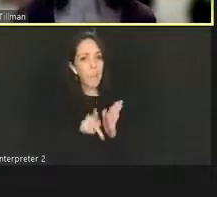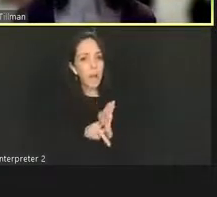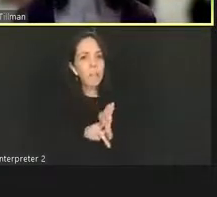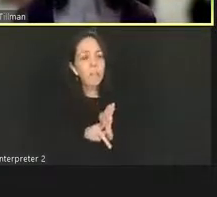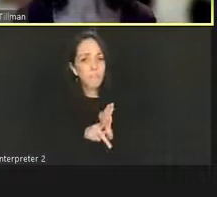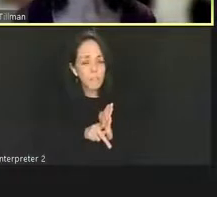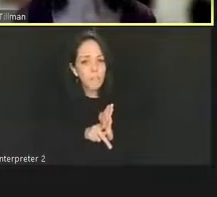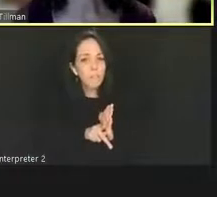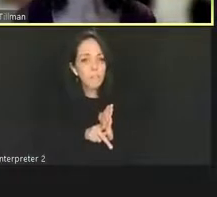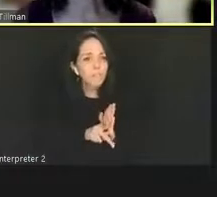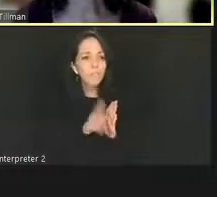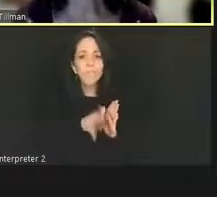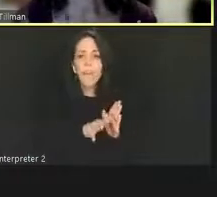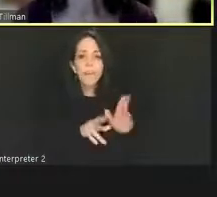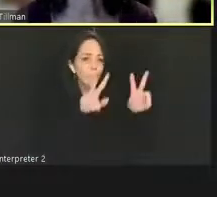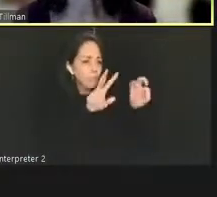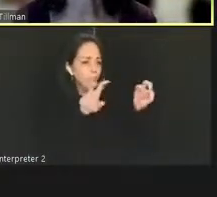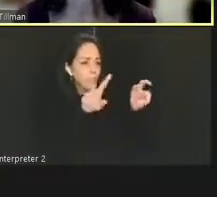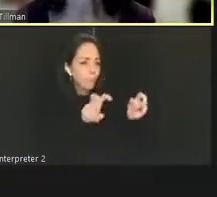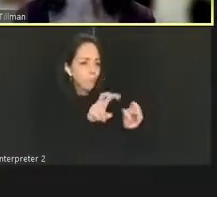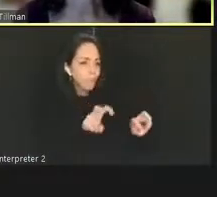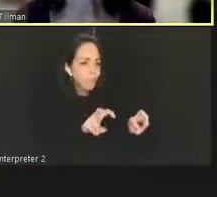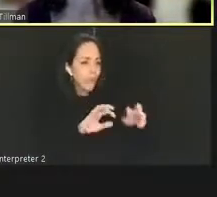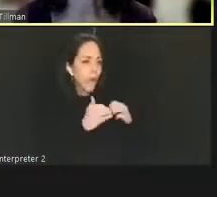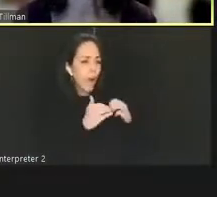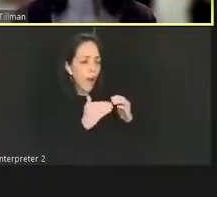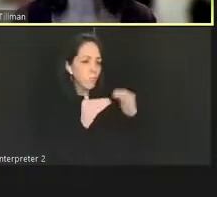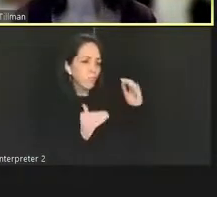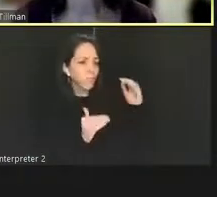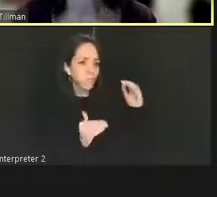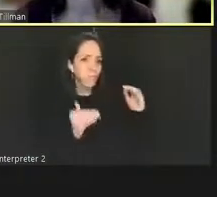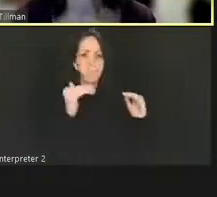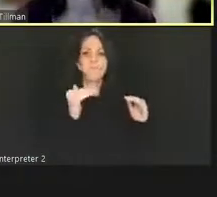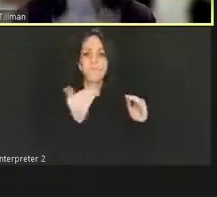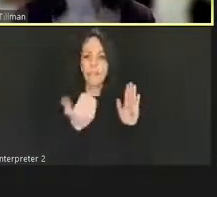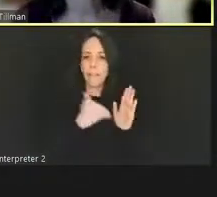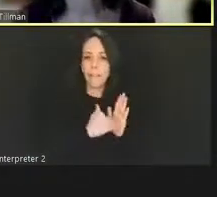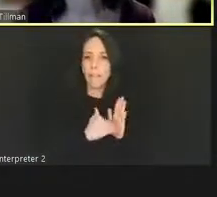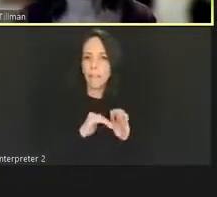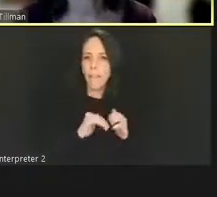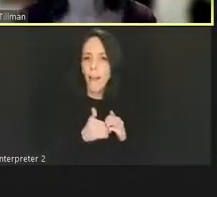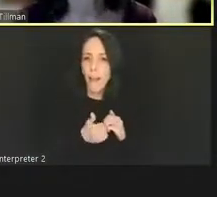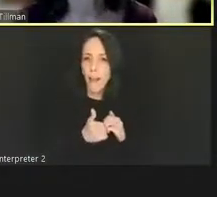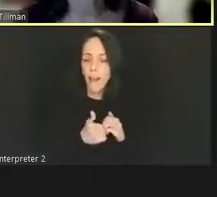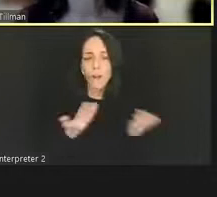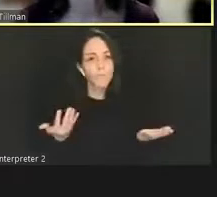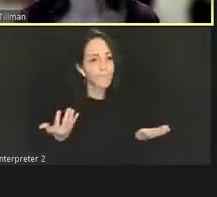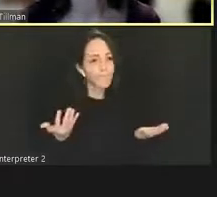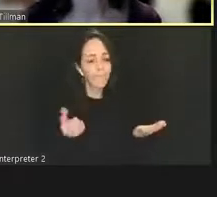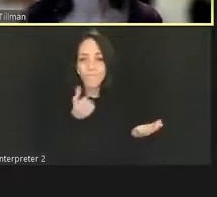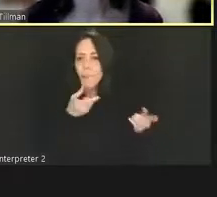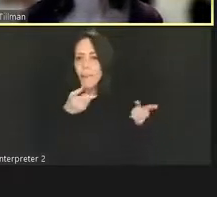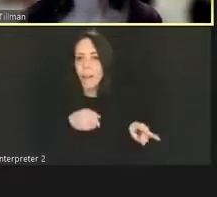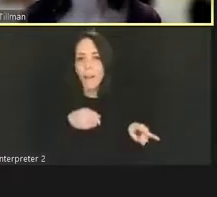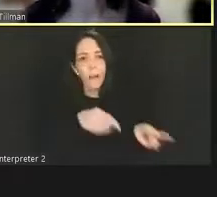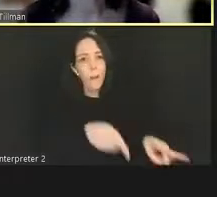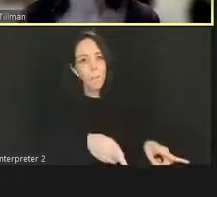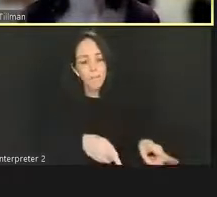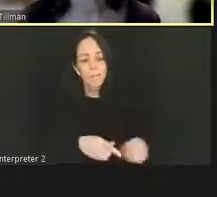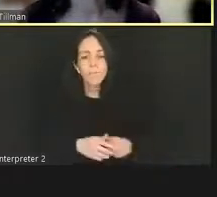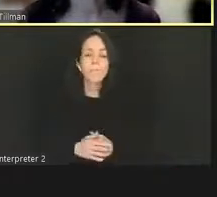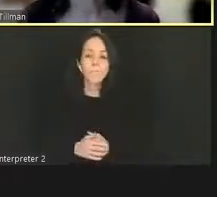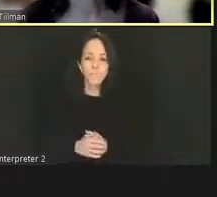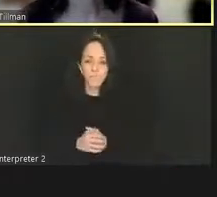addressing inequality, allowed inequality to persist and in some cases to grow in different